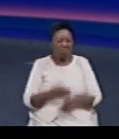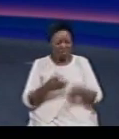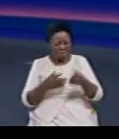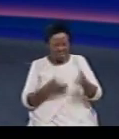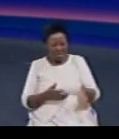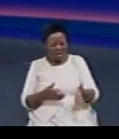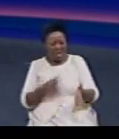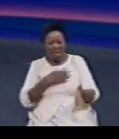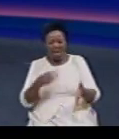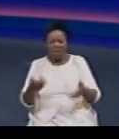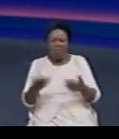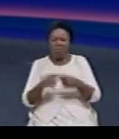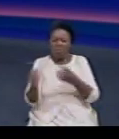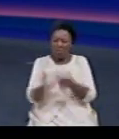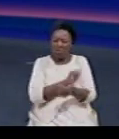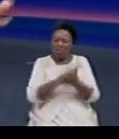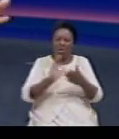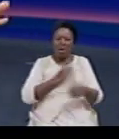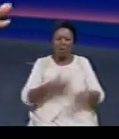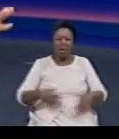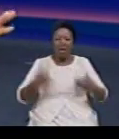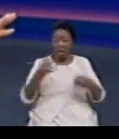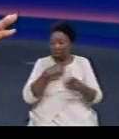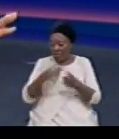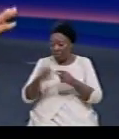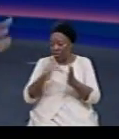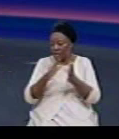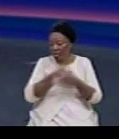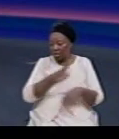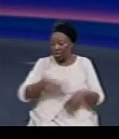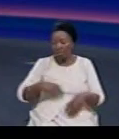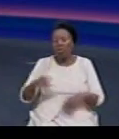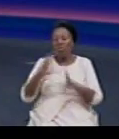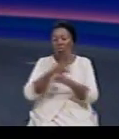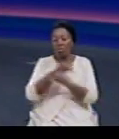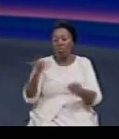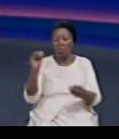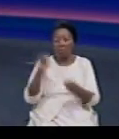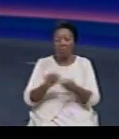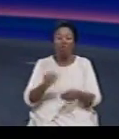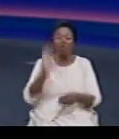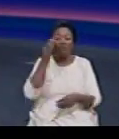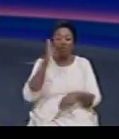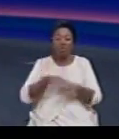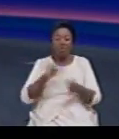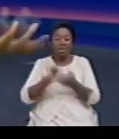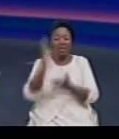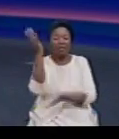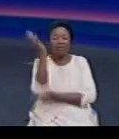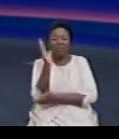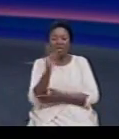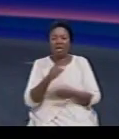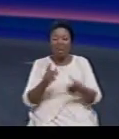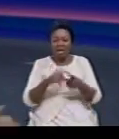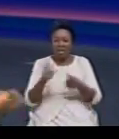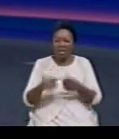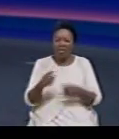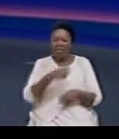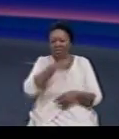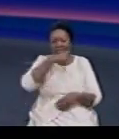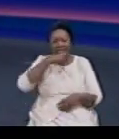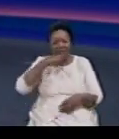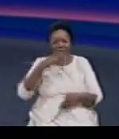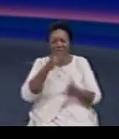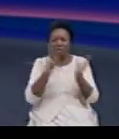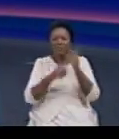our lives. And then Jesus said, no man eat fruit of that tree forever. And then he looked away. It's